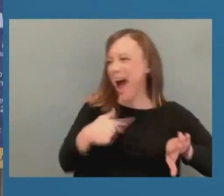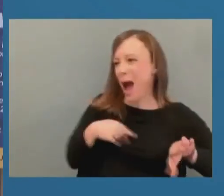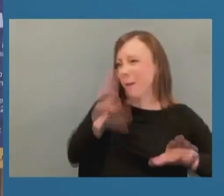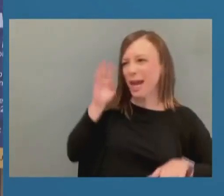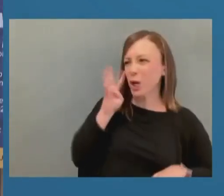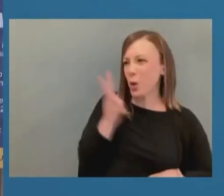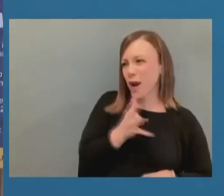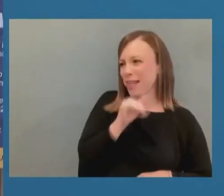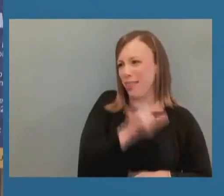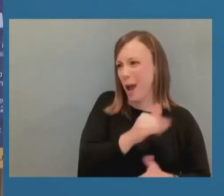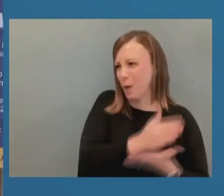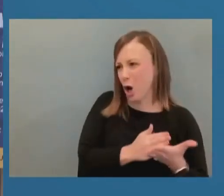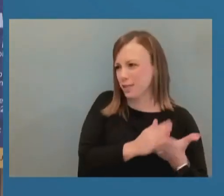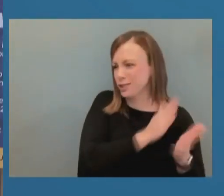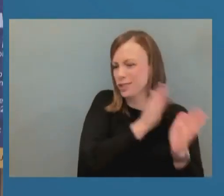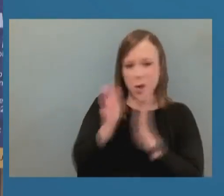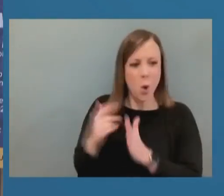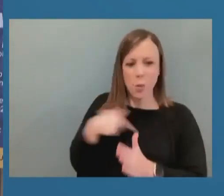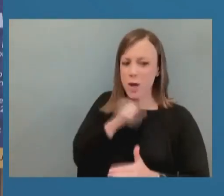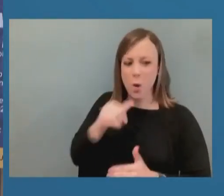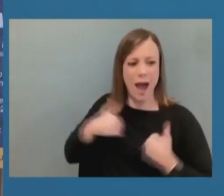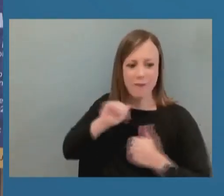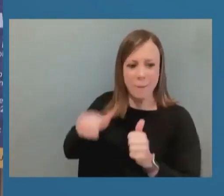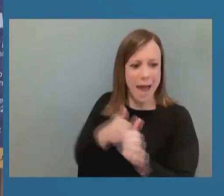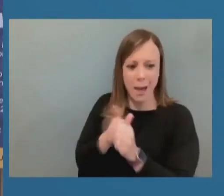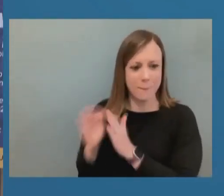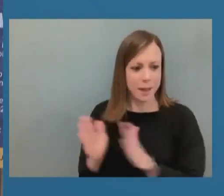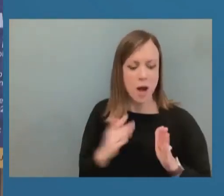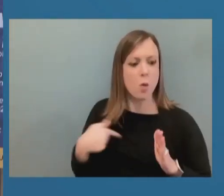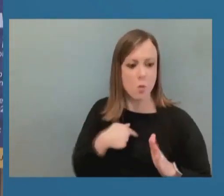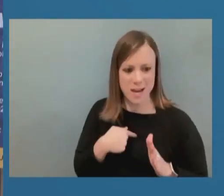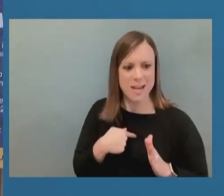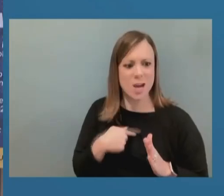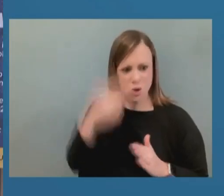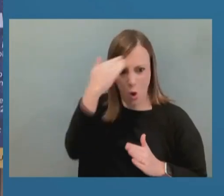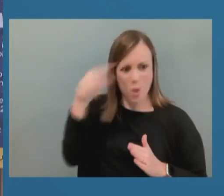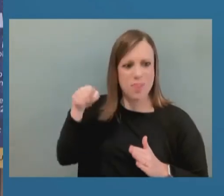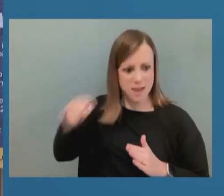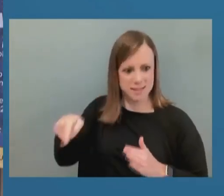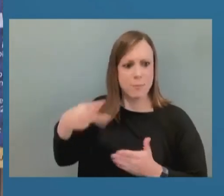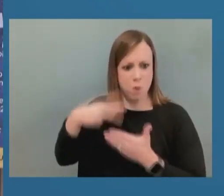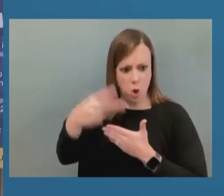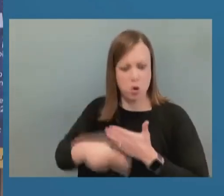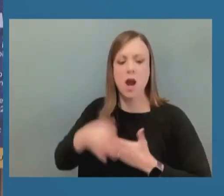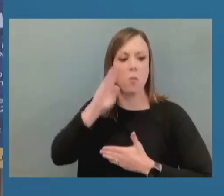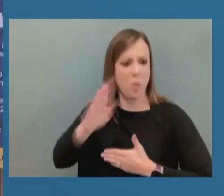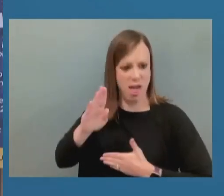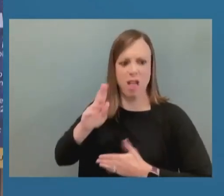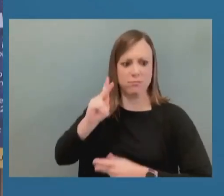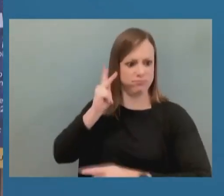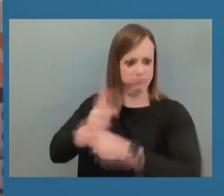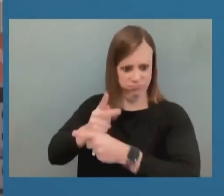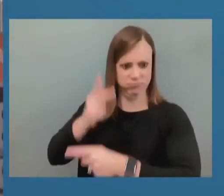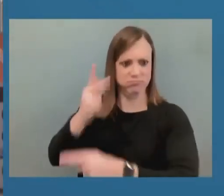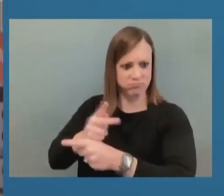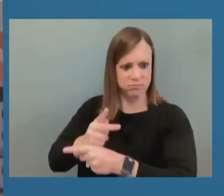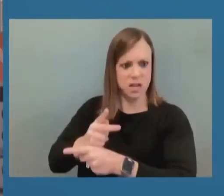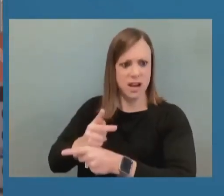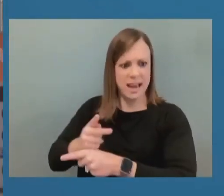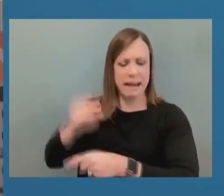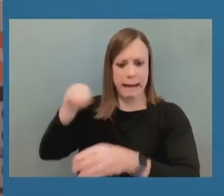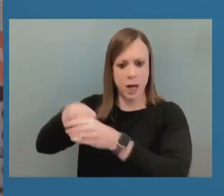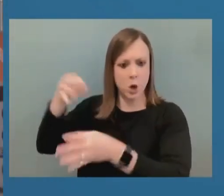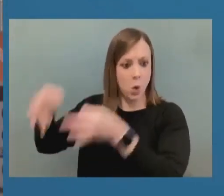Brian Mahana just said, we're highly confident that this program is going to stand up in court. Remember, we've been sued in every court east